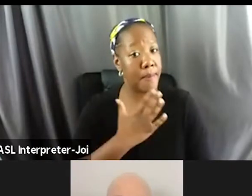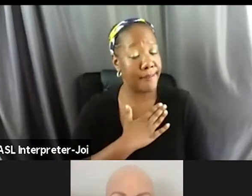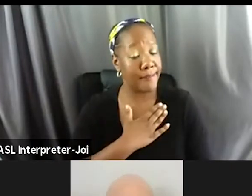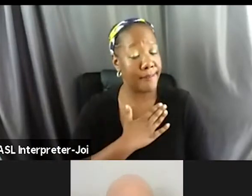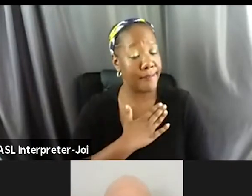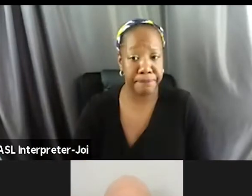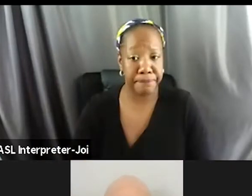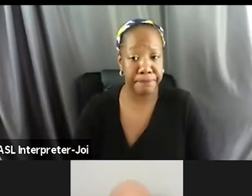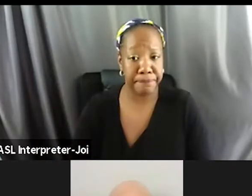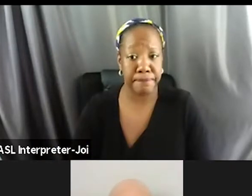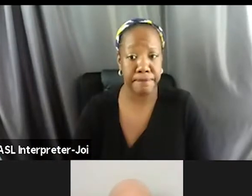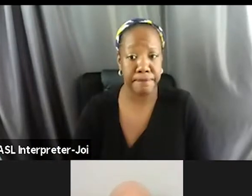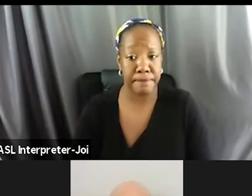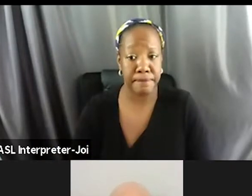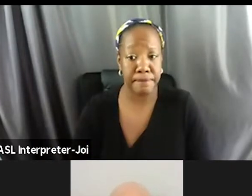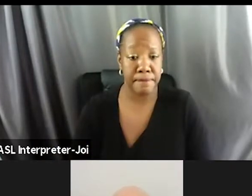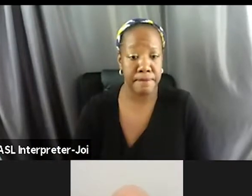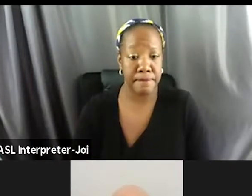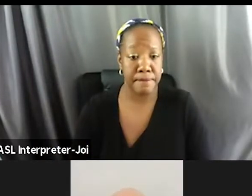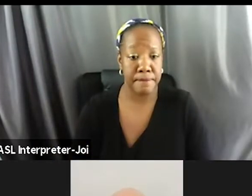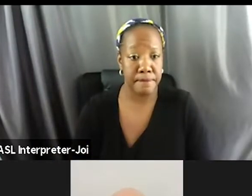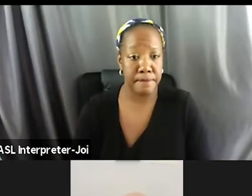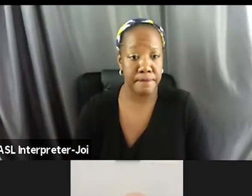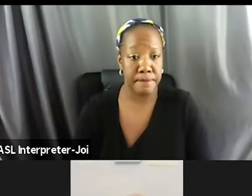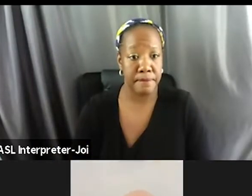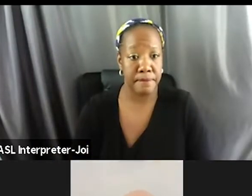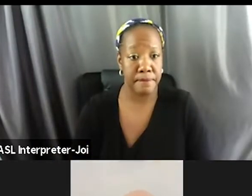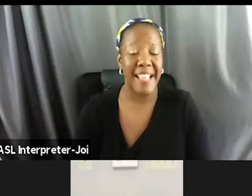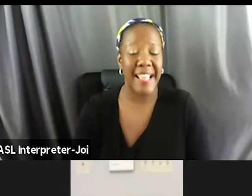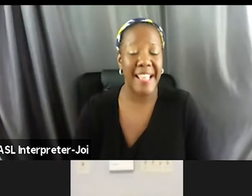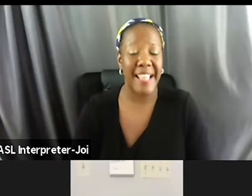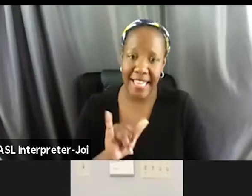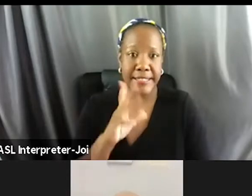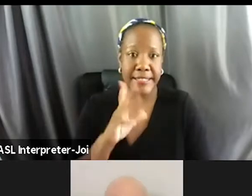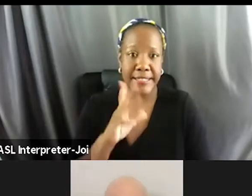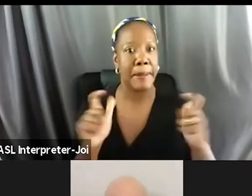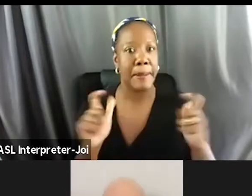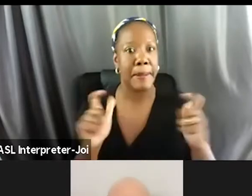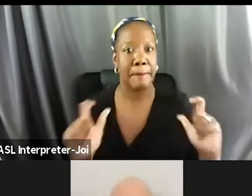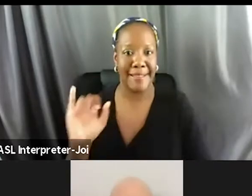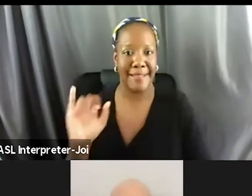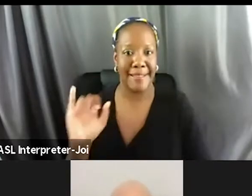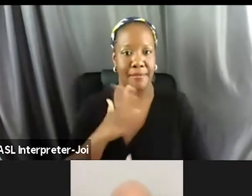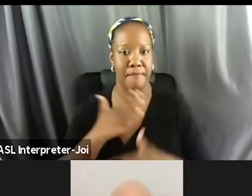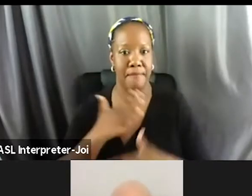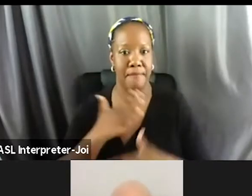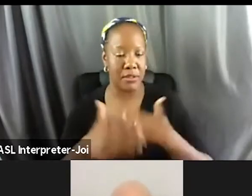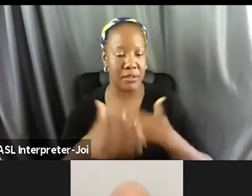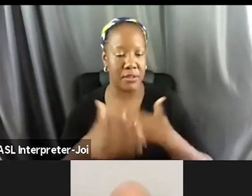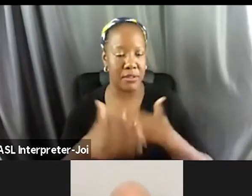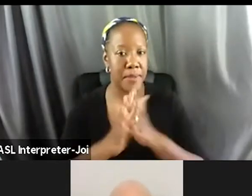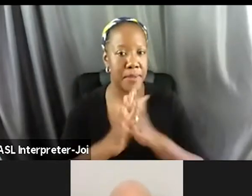been, just sort of a big deal in my process of becoming, more as a human